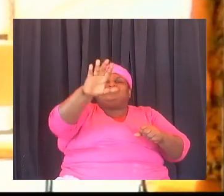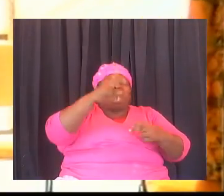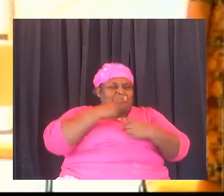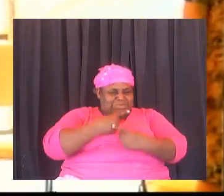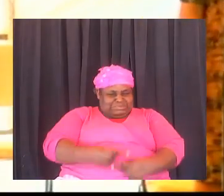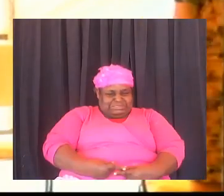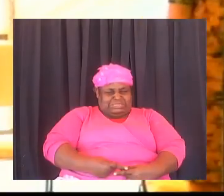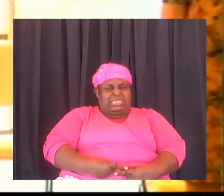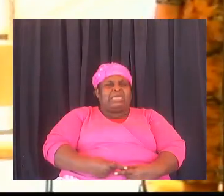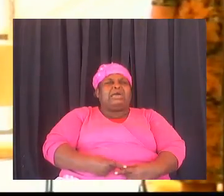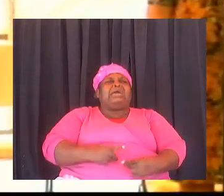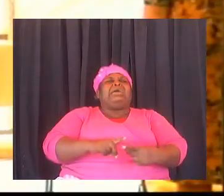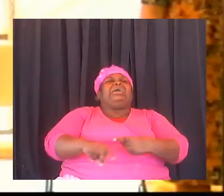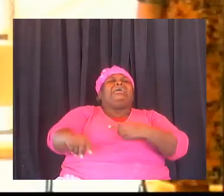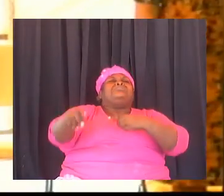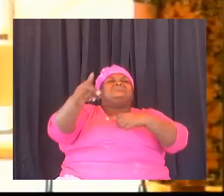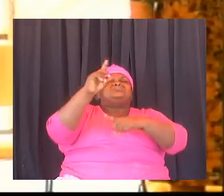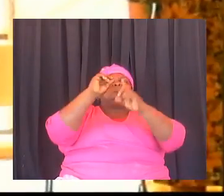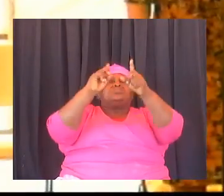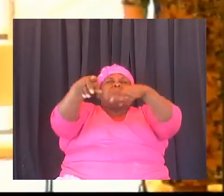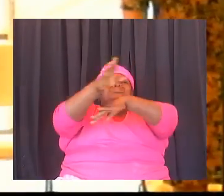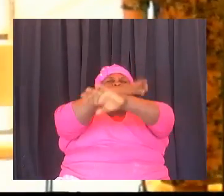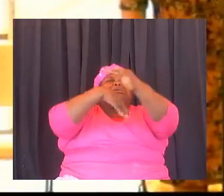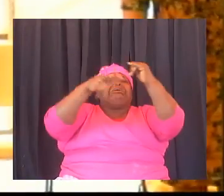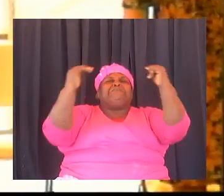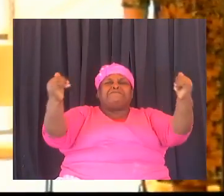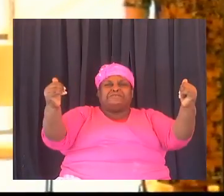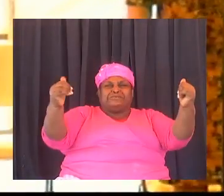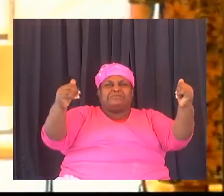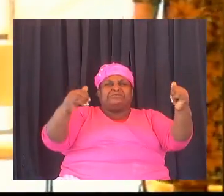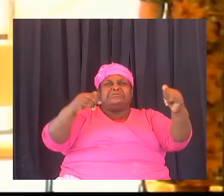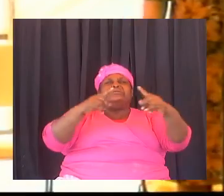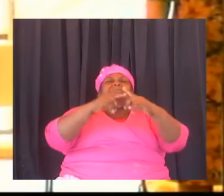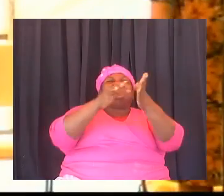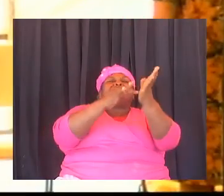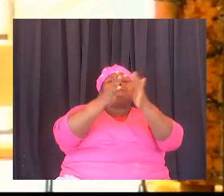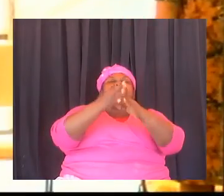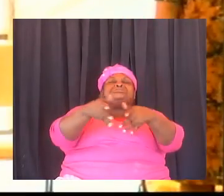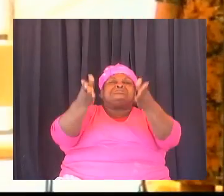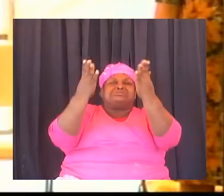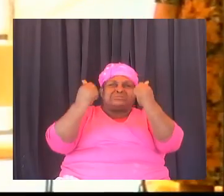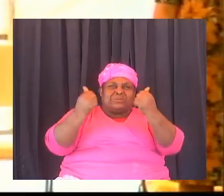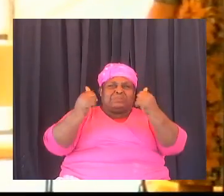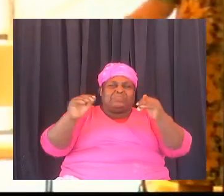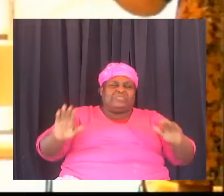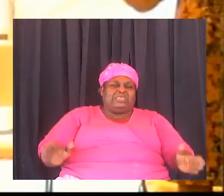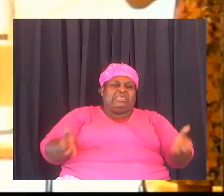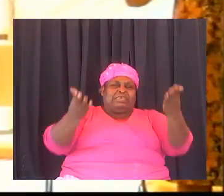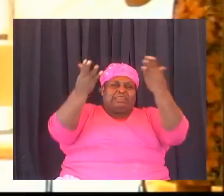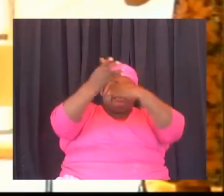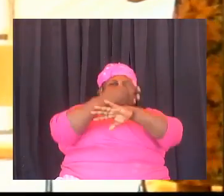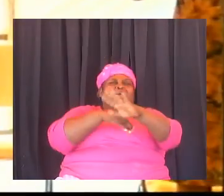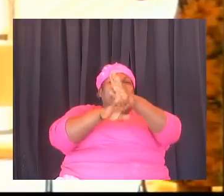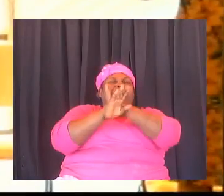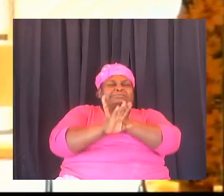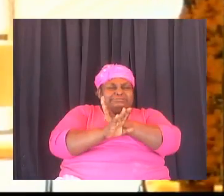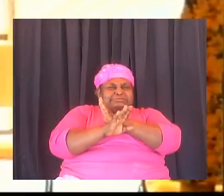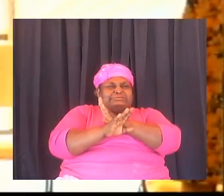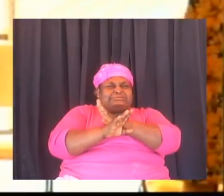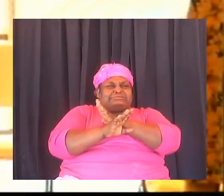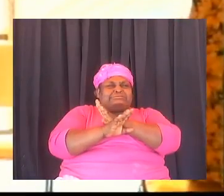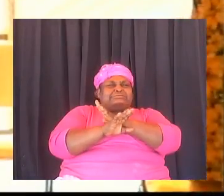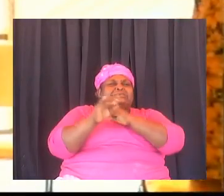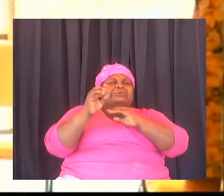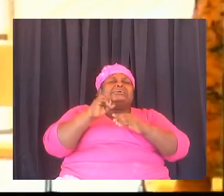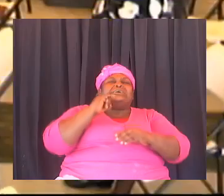to make it when he comes. And if that is so, just lift your hands anywhere that you are. If it is your desire